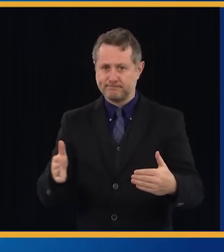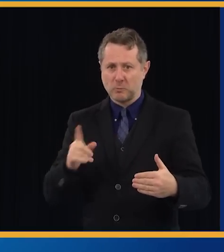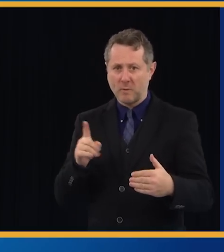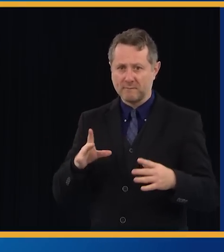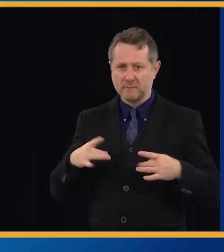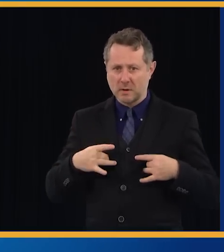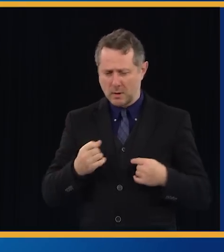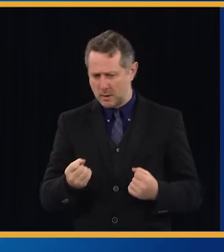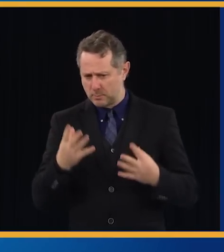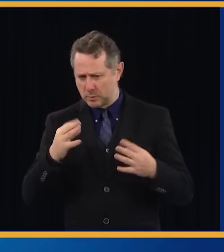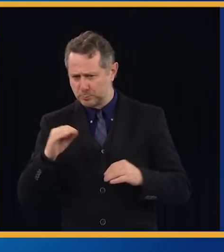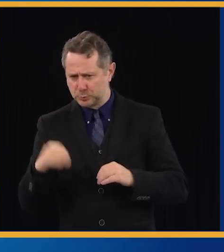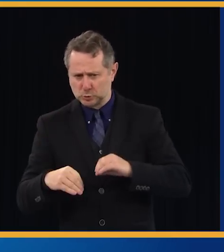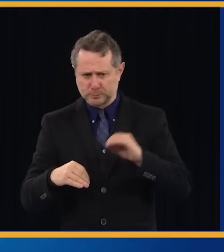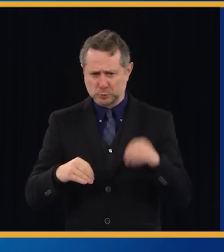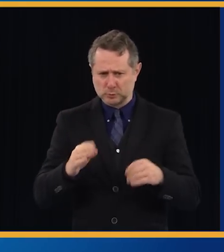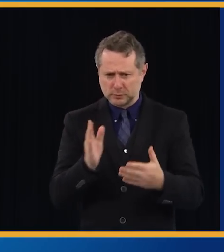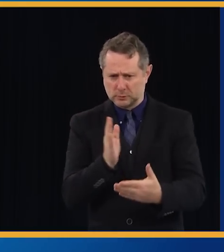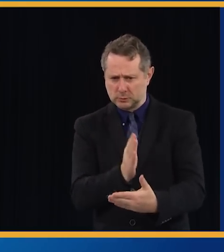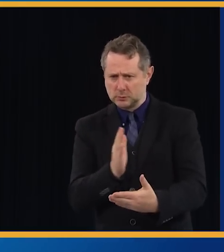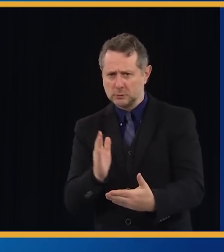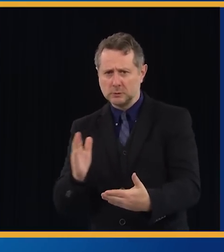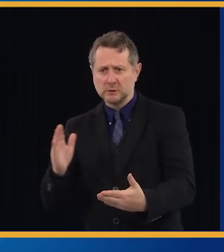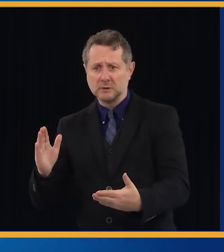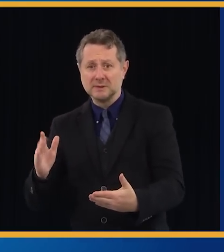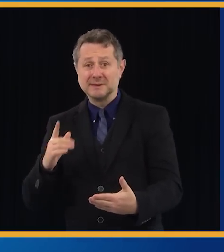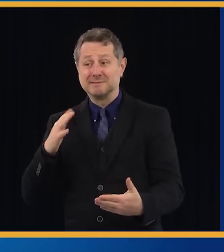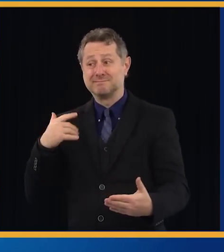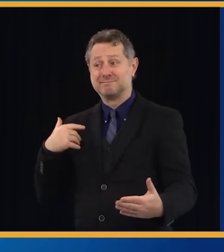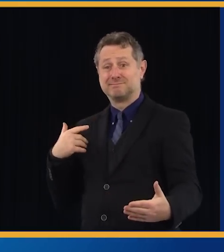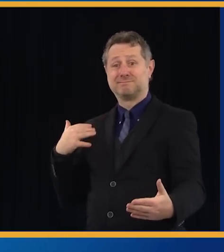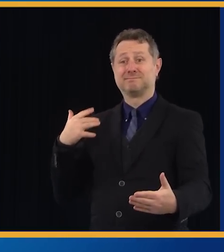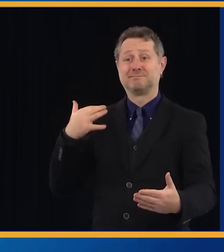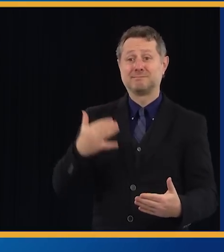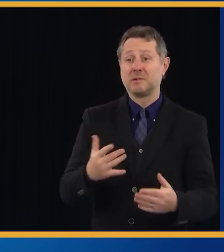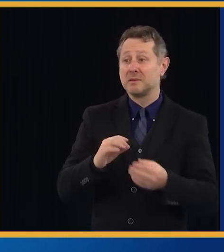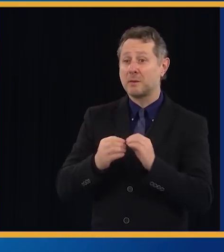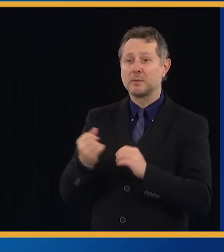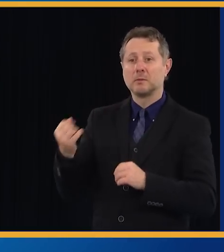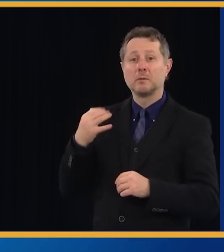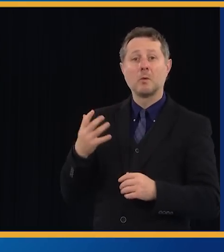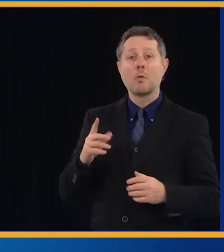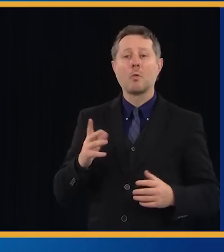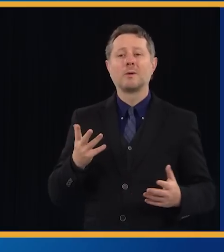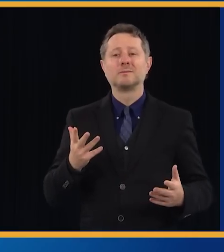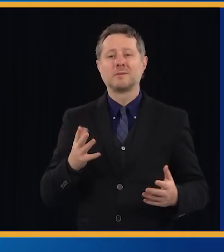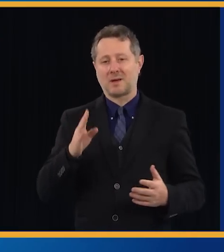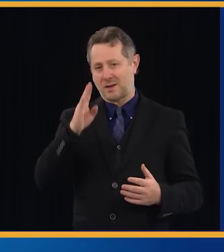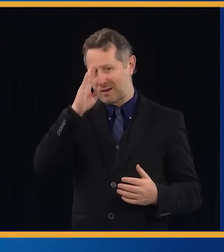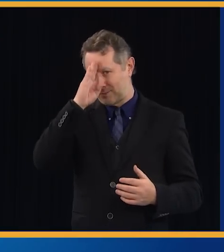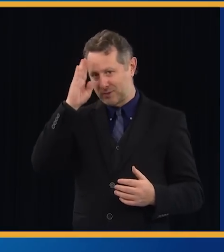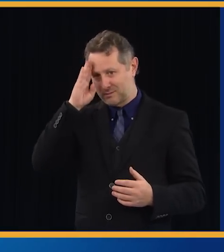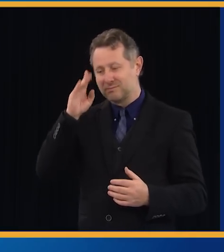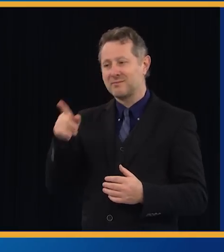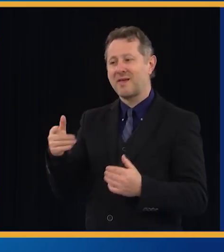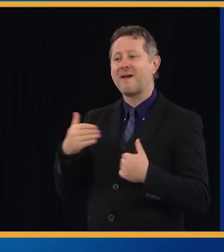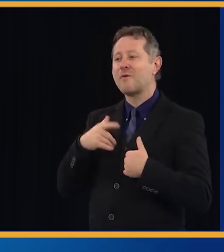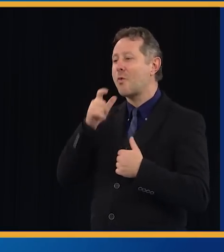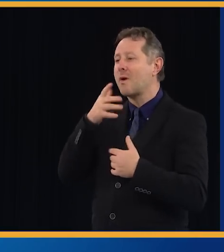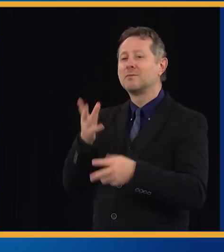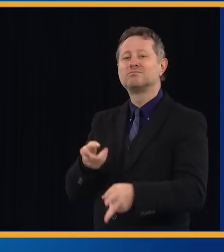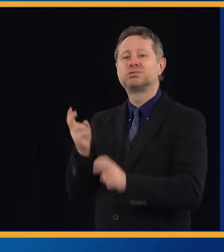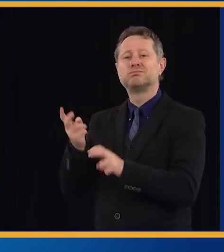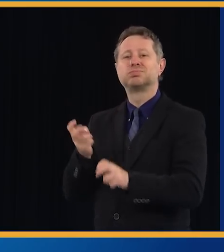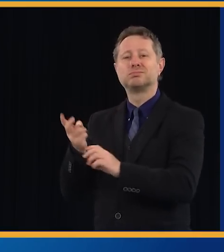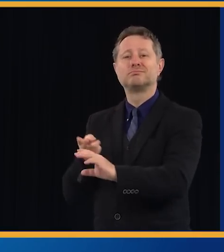we know to date is the hospitalization rate. How many people are coming into hospitals? That is all we have been tracking. That's all